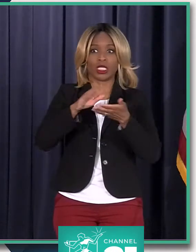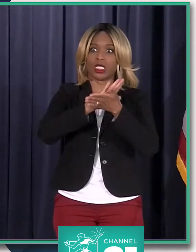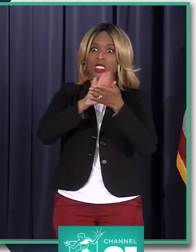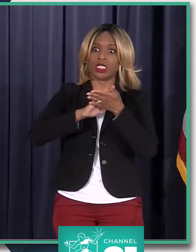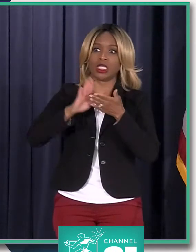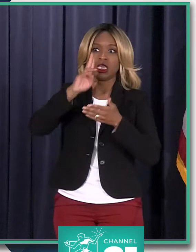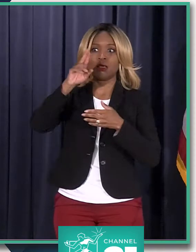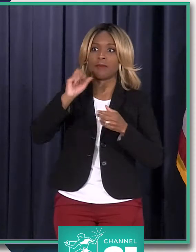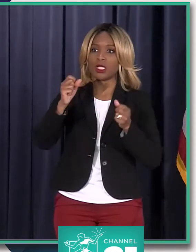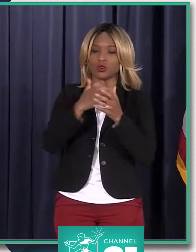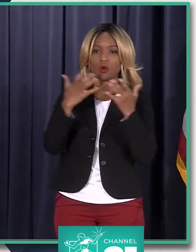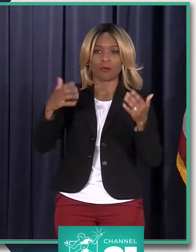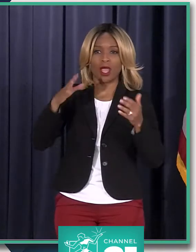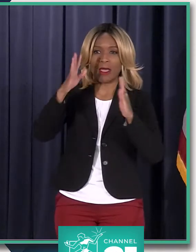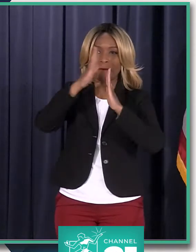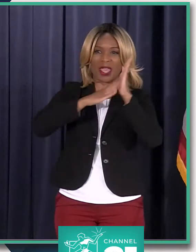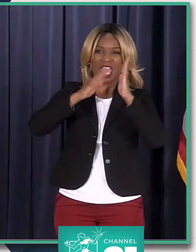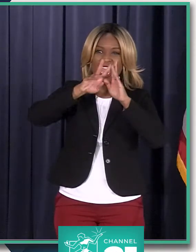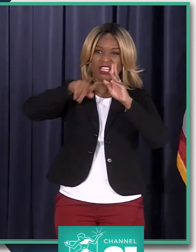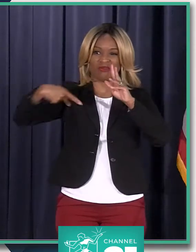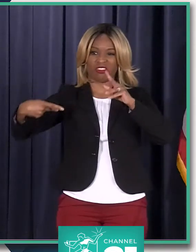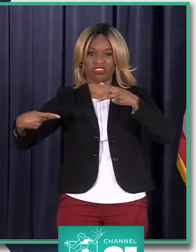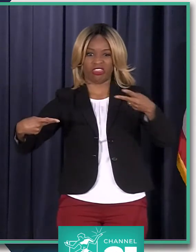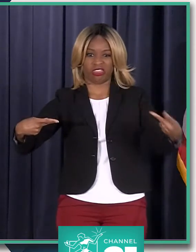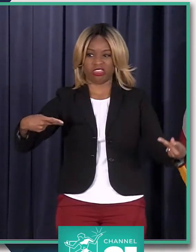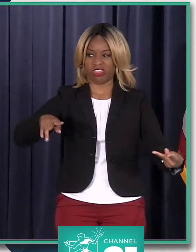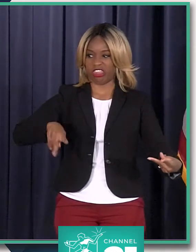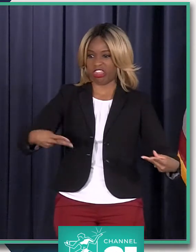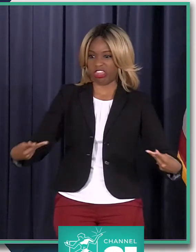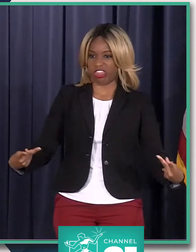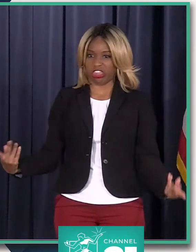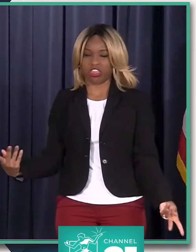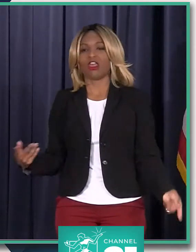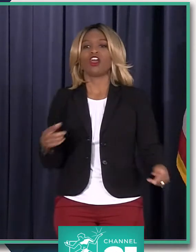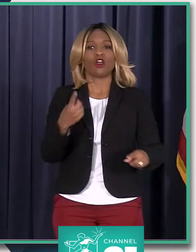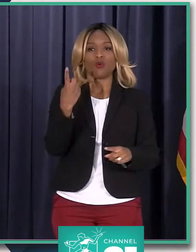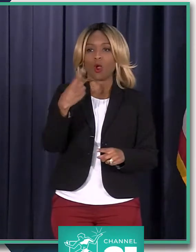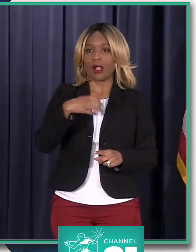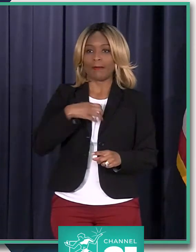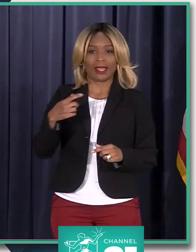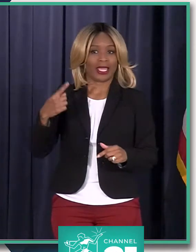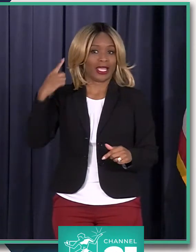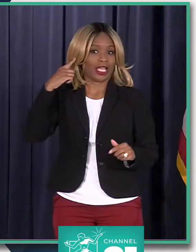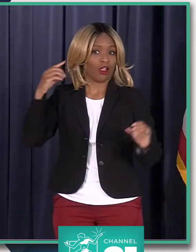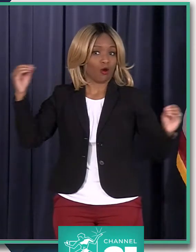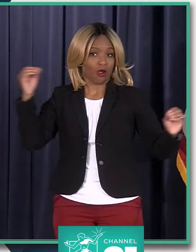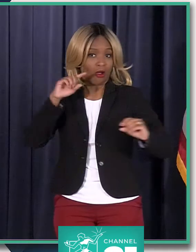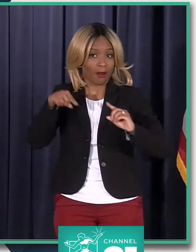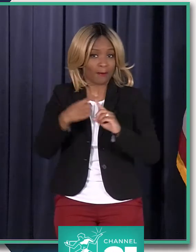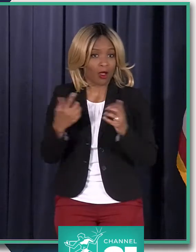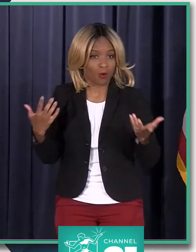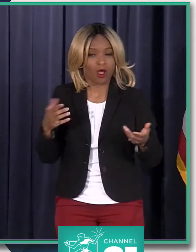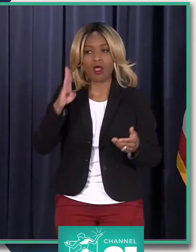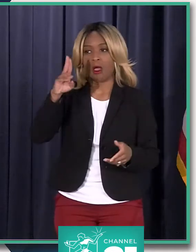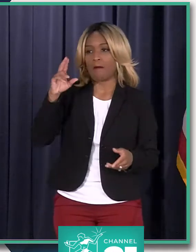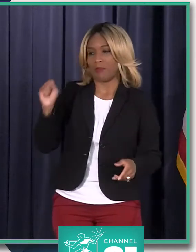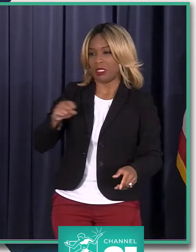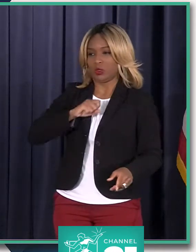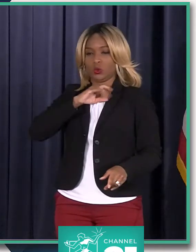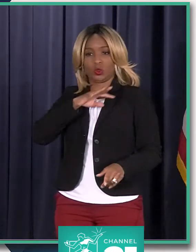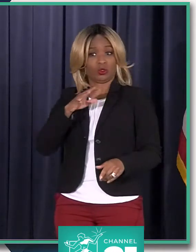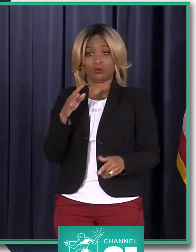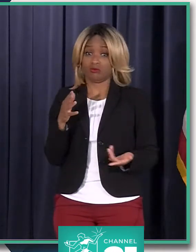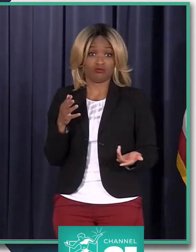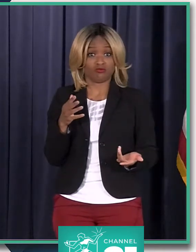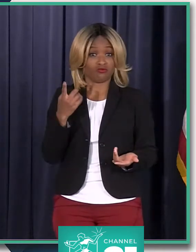much the paint's rubbing off them. But we're going to keep on cleaning, and there's one complaint we're not getting, and that's that the buses aren't clean.